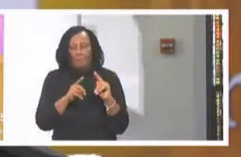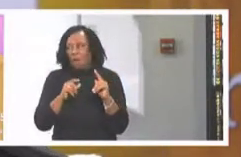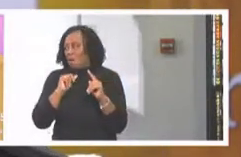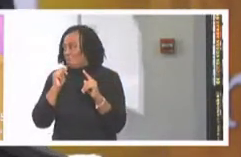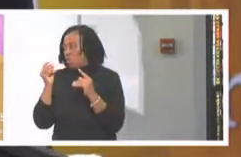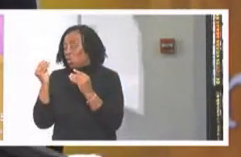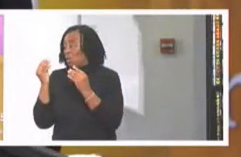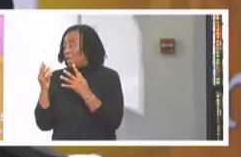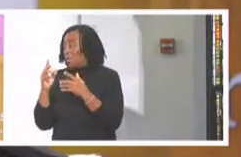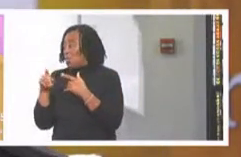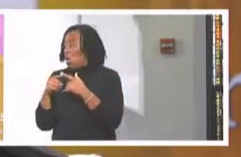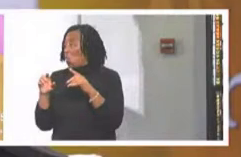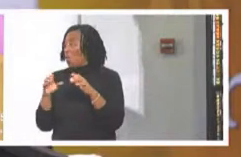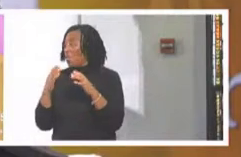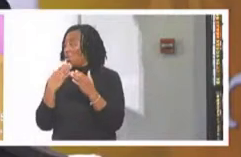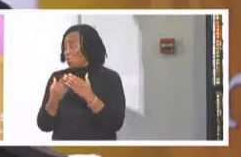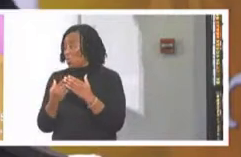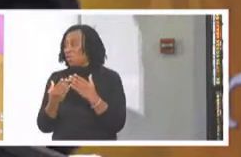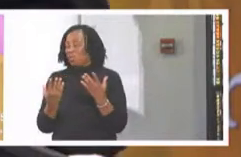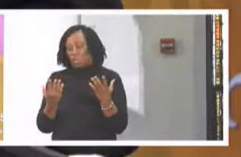So we just want to thank you.